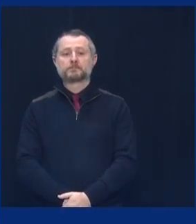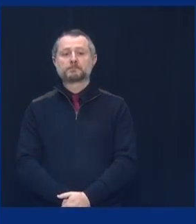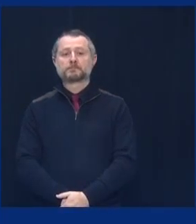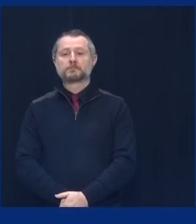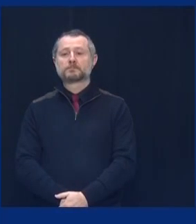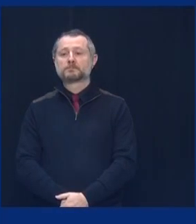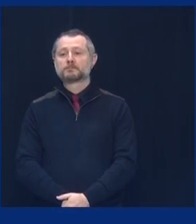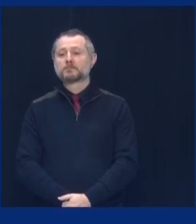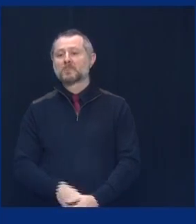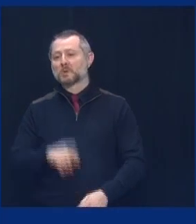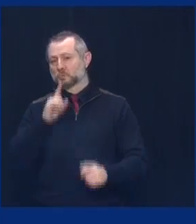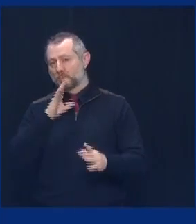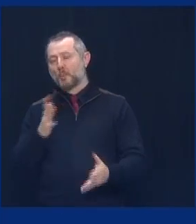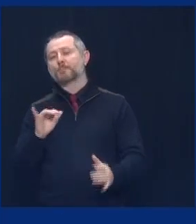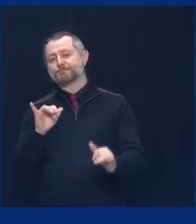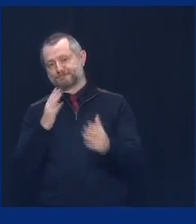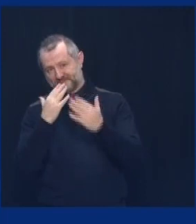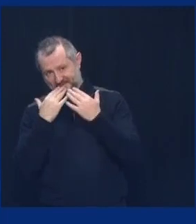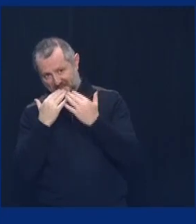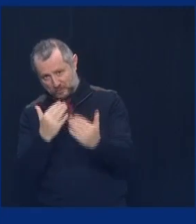Thank you. Thanks, Michael.